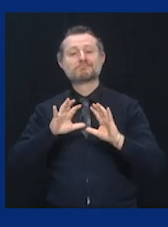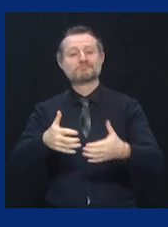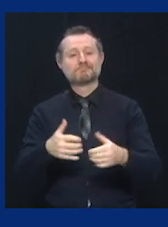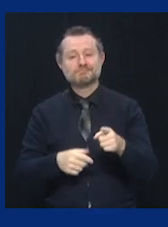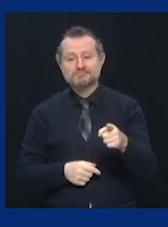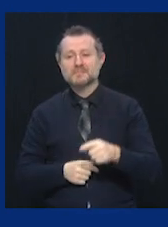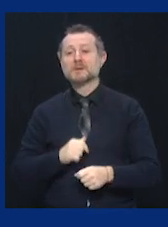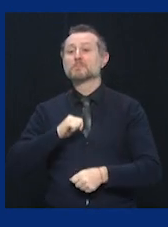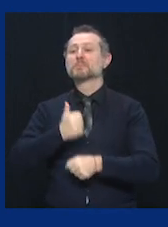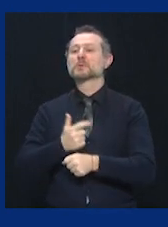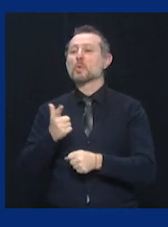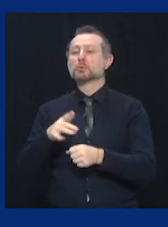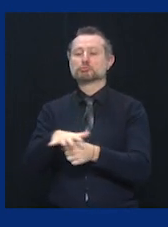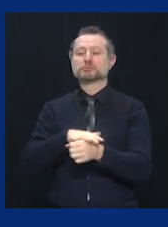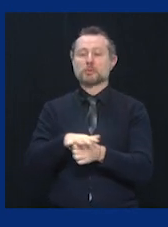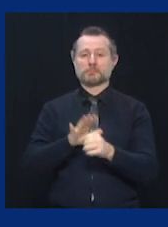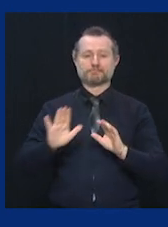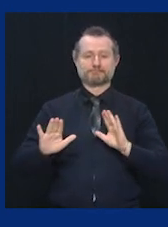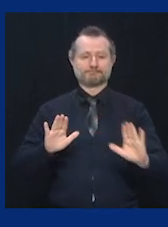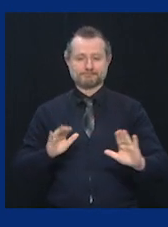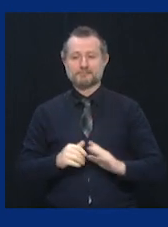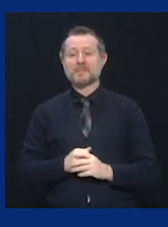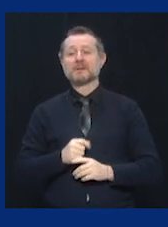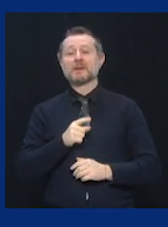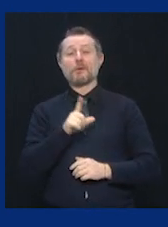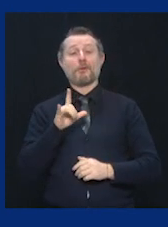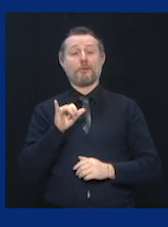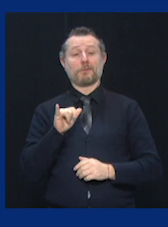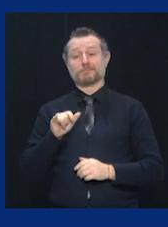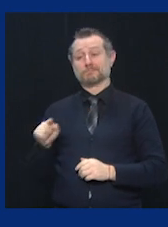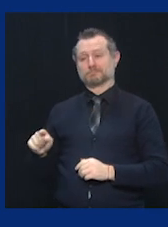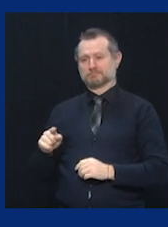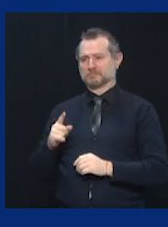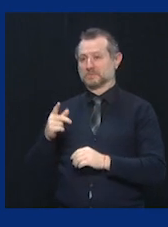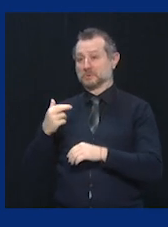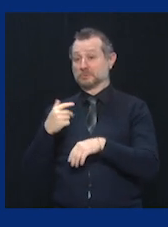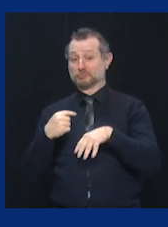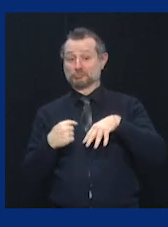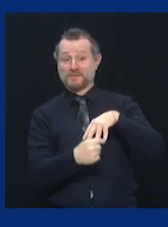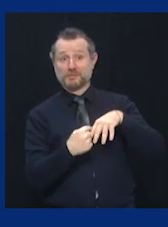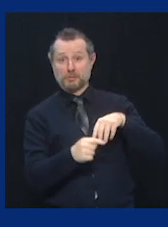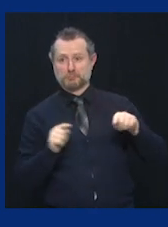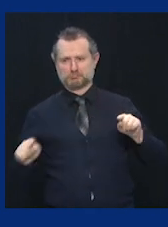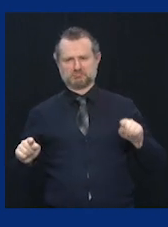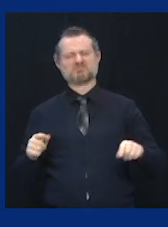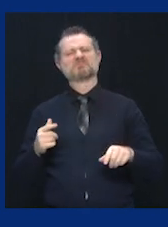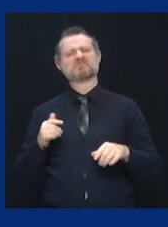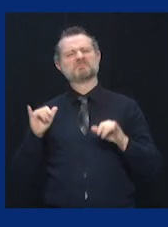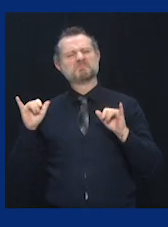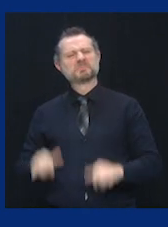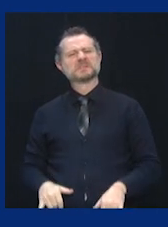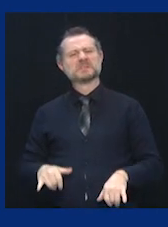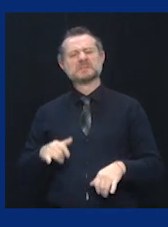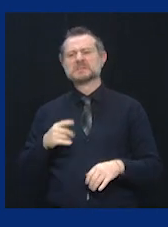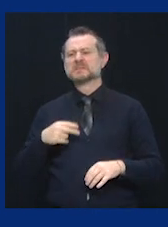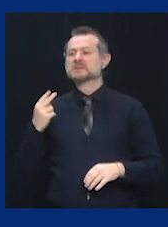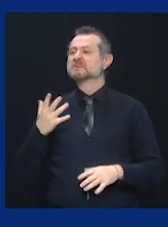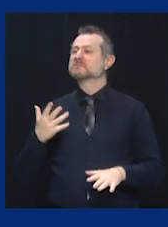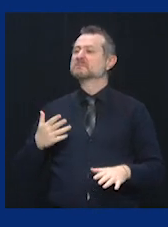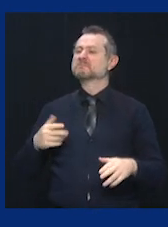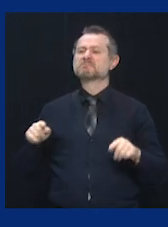You see it's Long Island and Finger Lakes once again. Highest positivity is Long